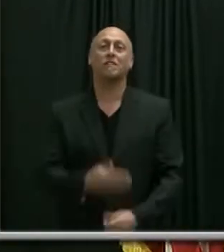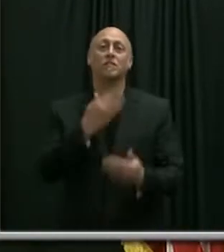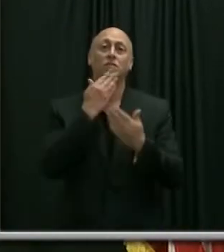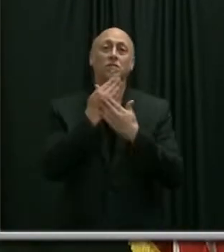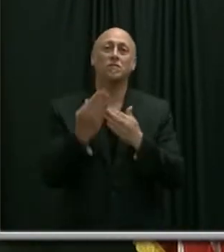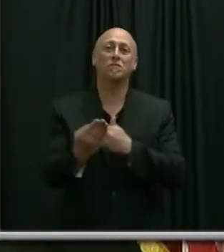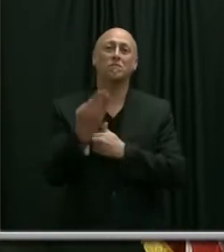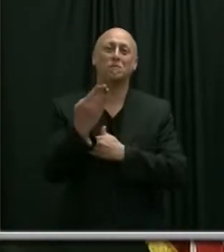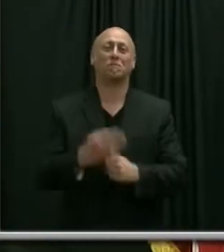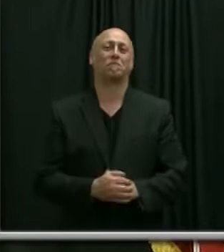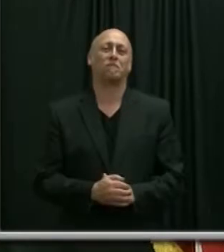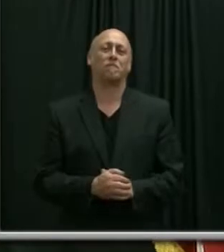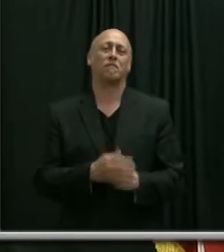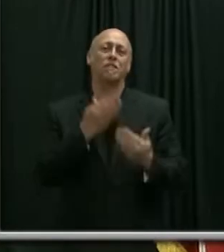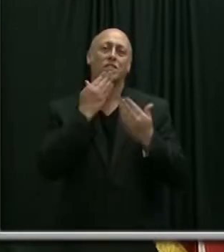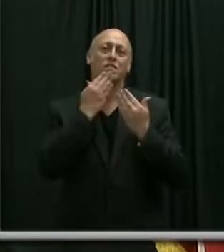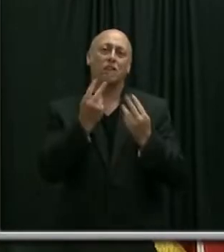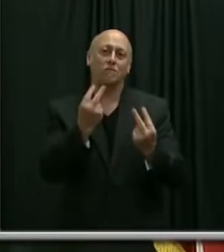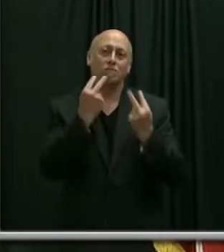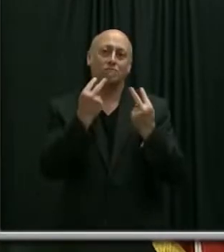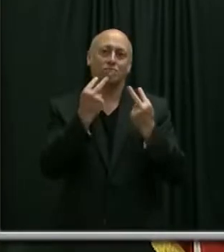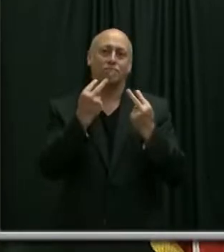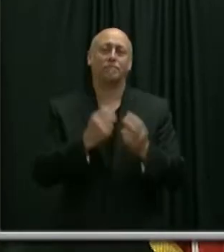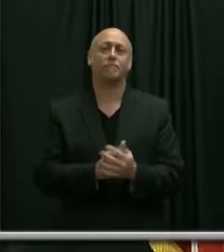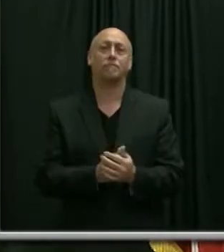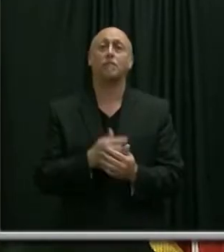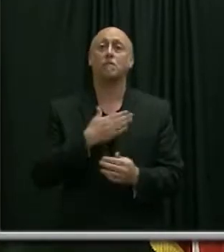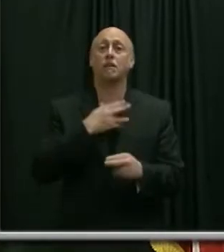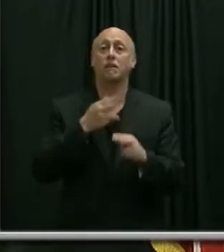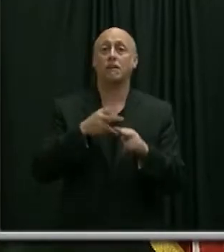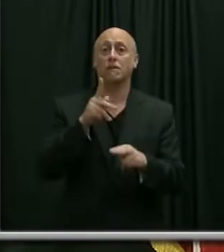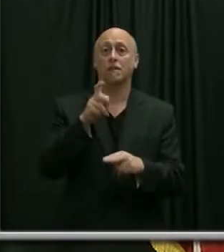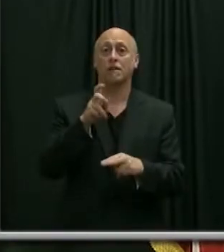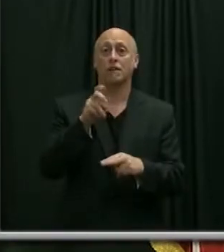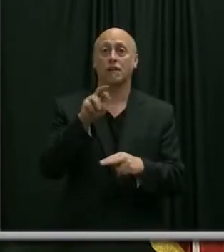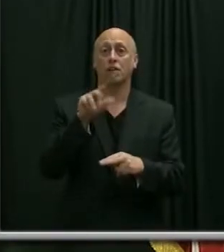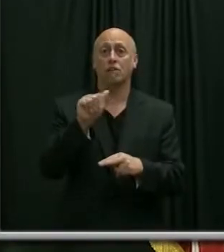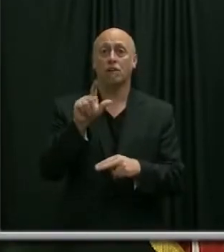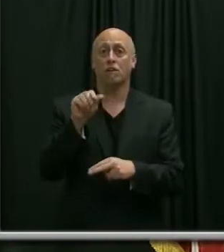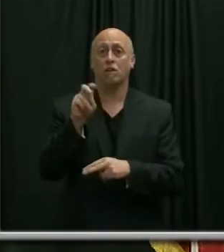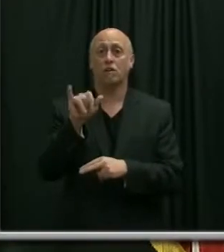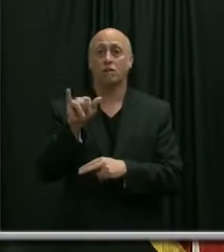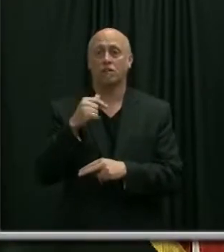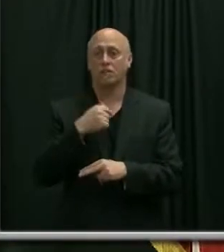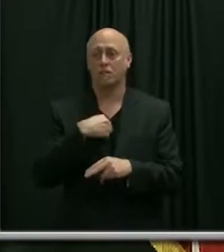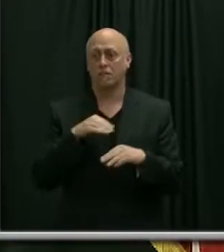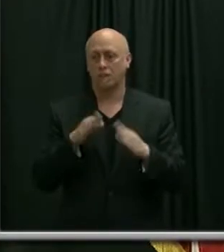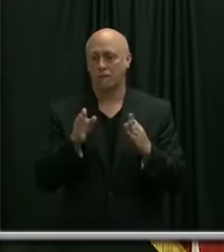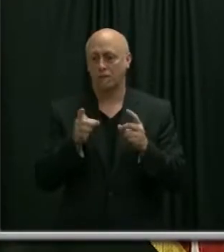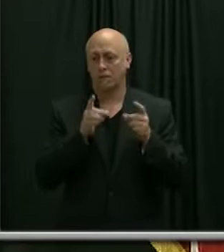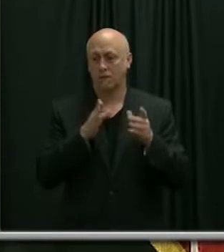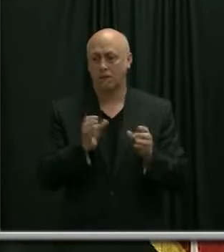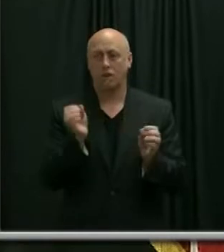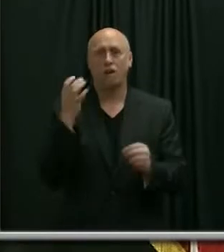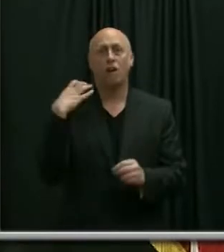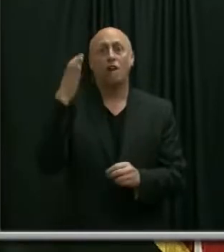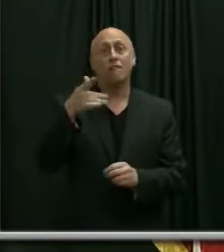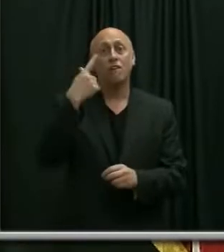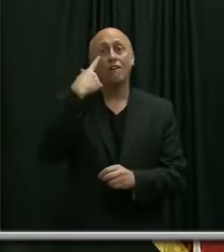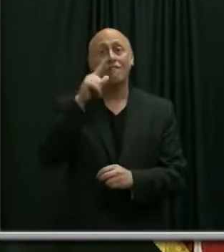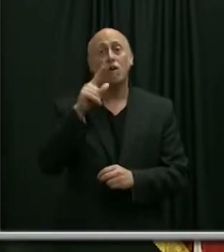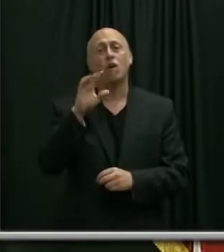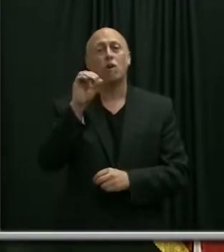Good morning, everyone, and thank you for joining us. My name is Kendra Loney, and I'm the Public Information Officer for the Office of